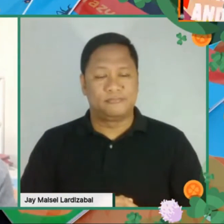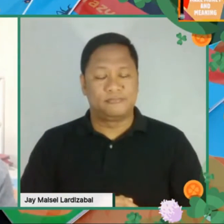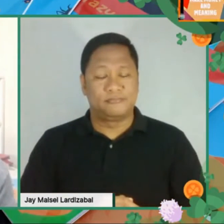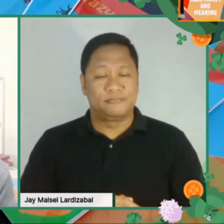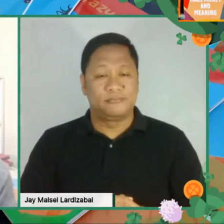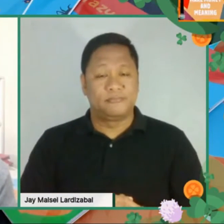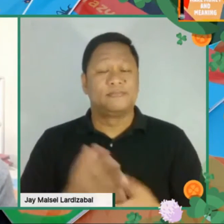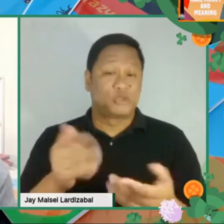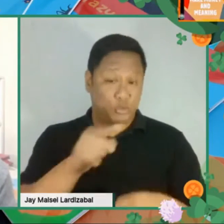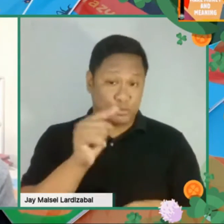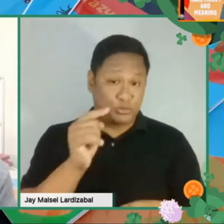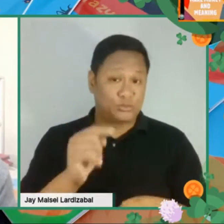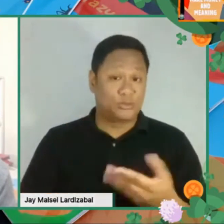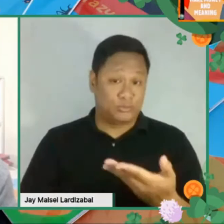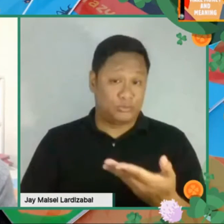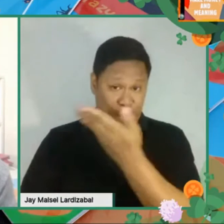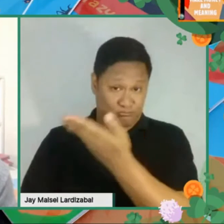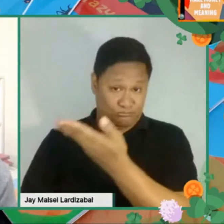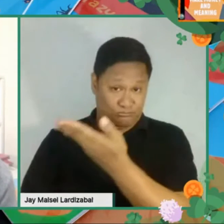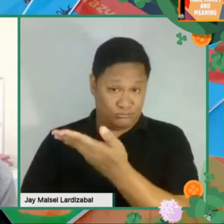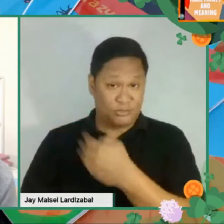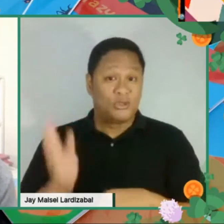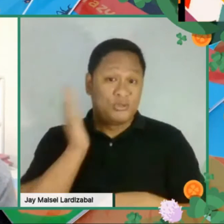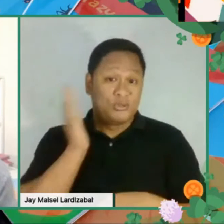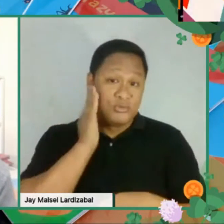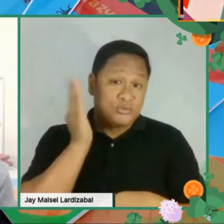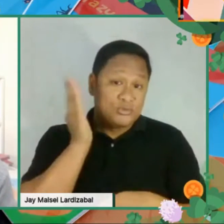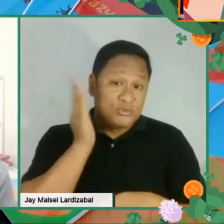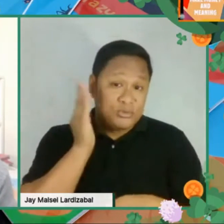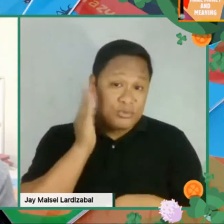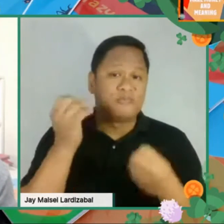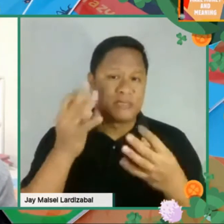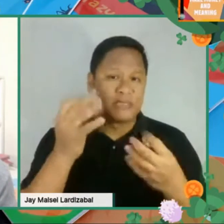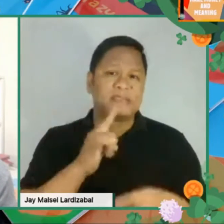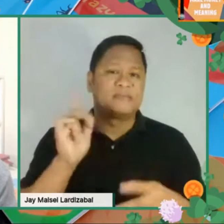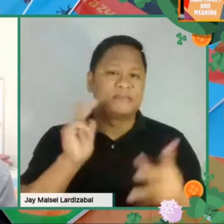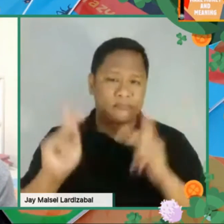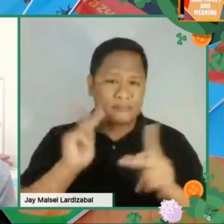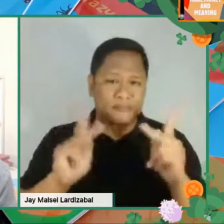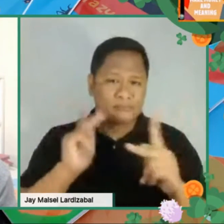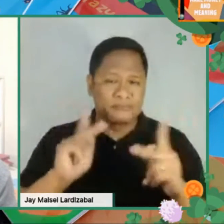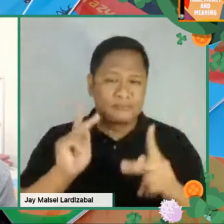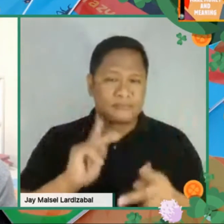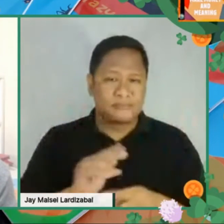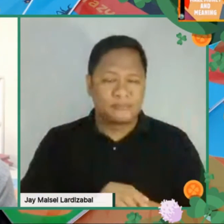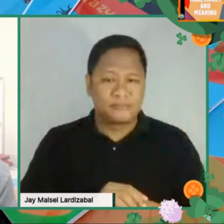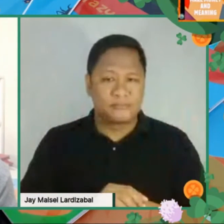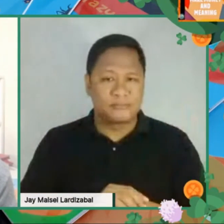mo, Cora, a lot of deaf people have skills in